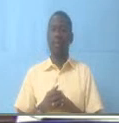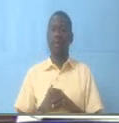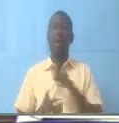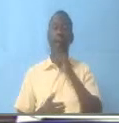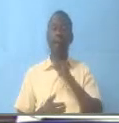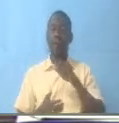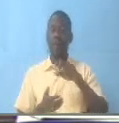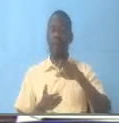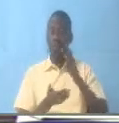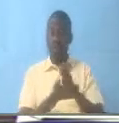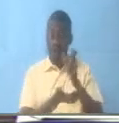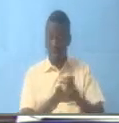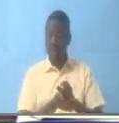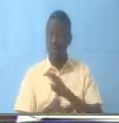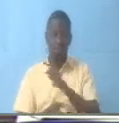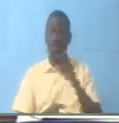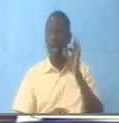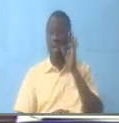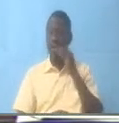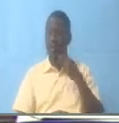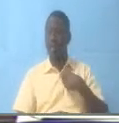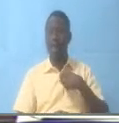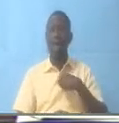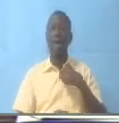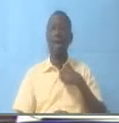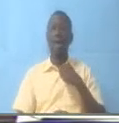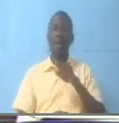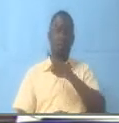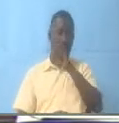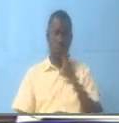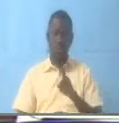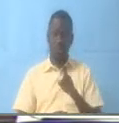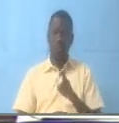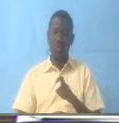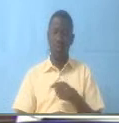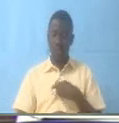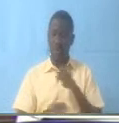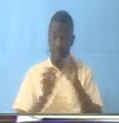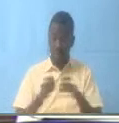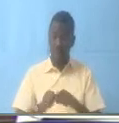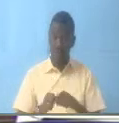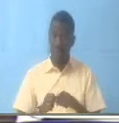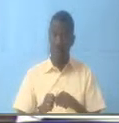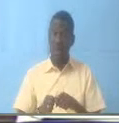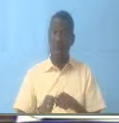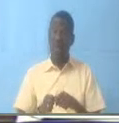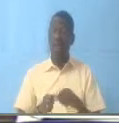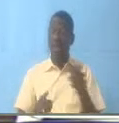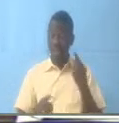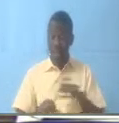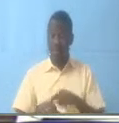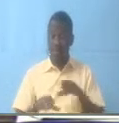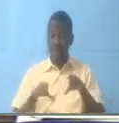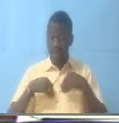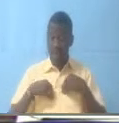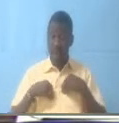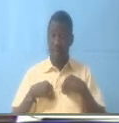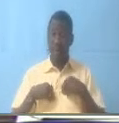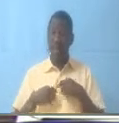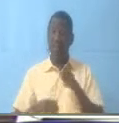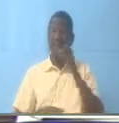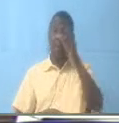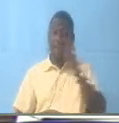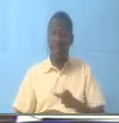have found the president liable if a particular witness had come at that time and said, we were ordered by the president to shoot at